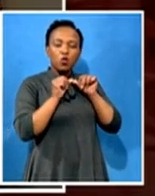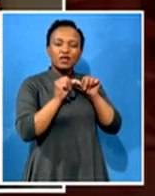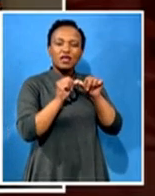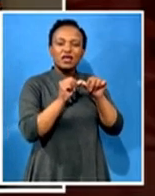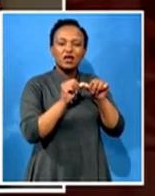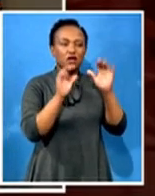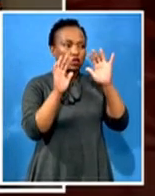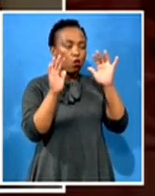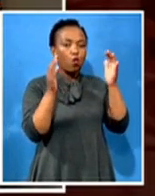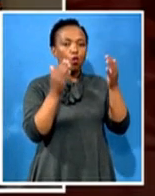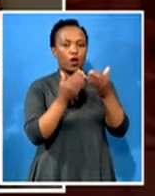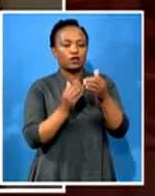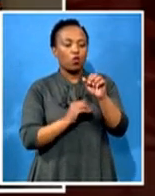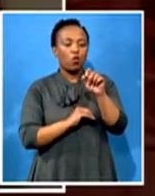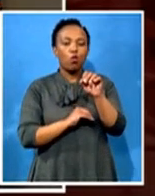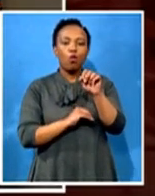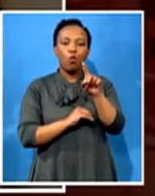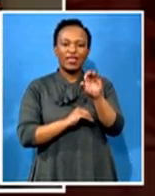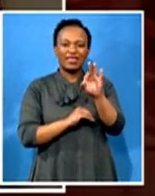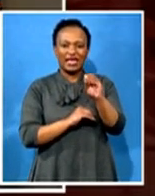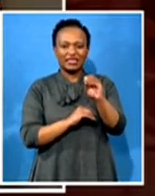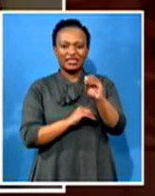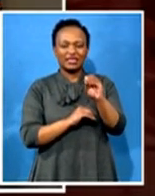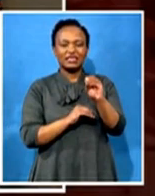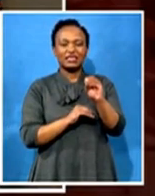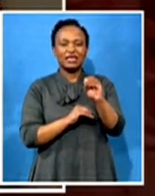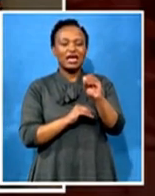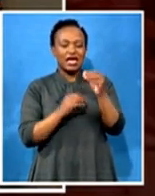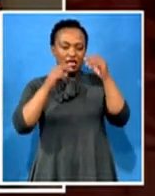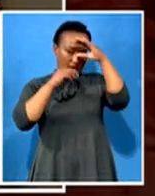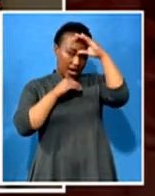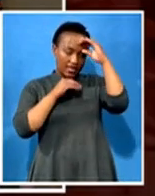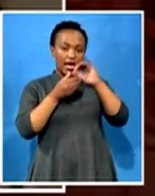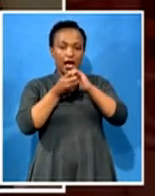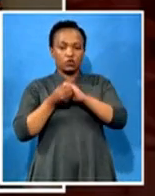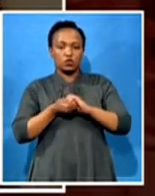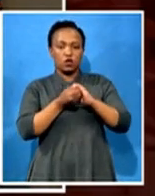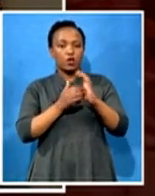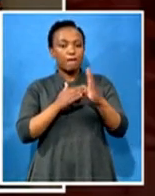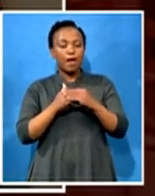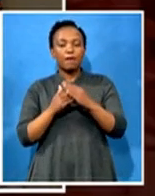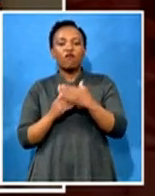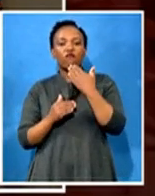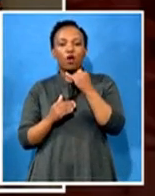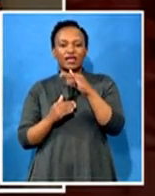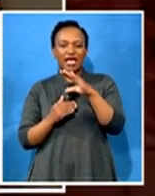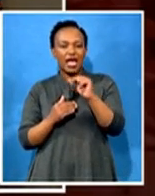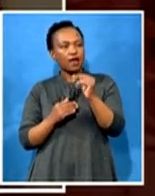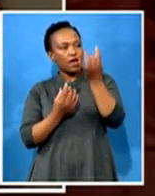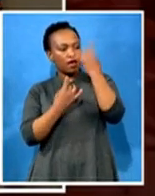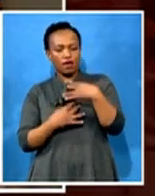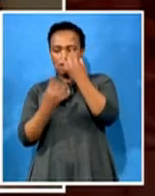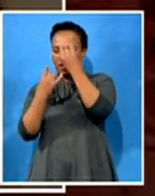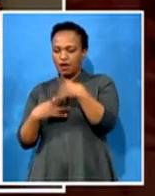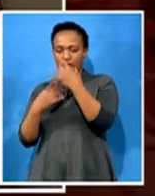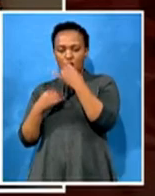nursing associations who are in membership of ICN, who tell us that there are still problems with